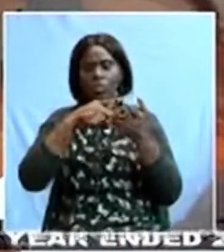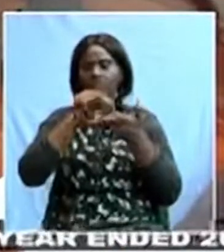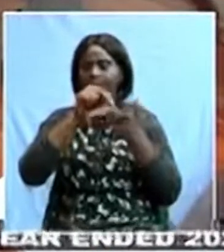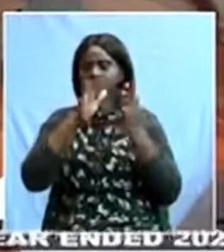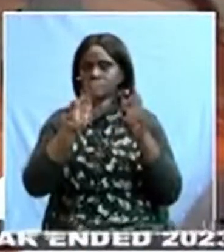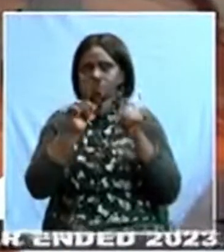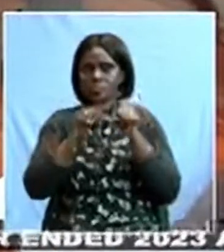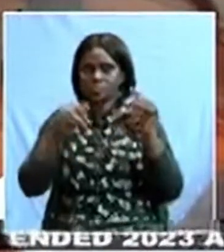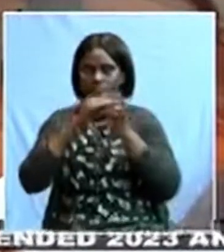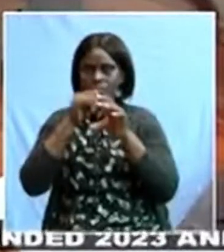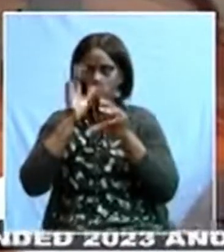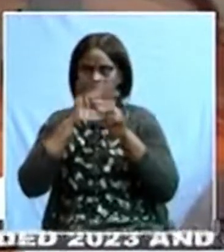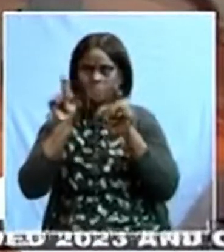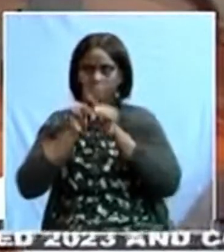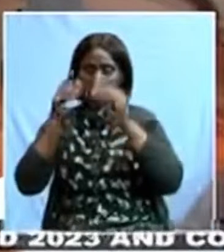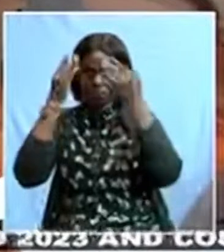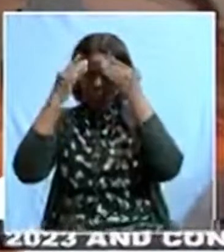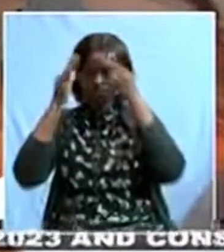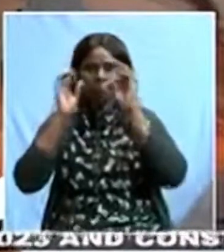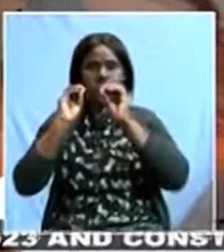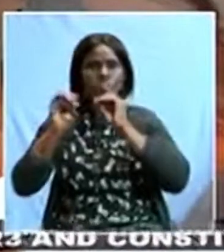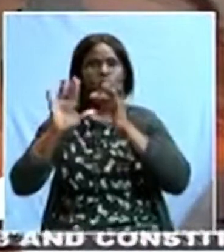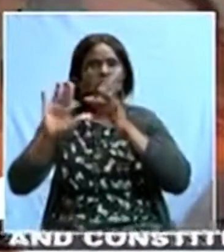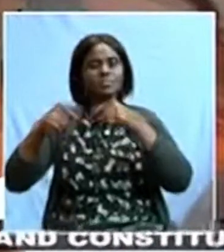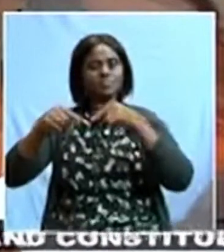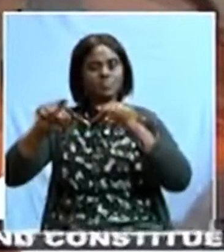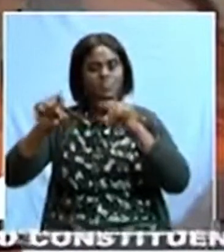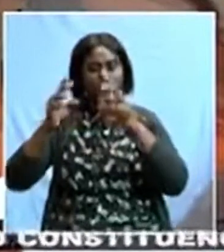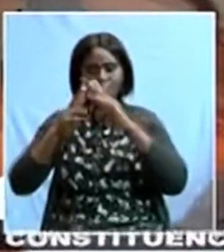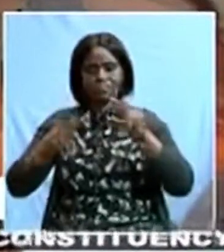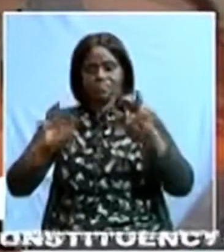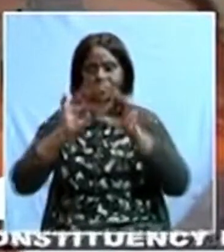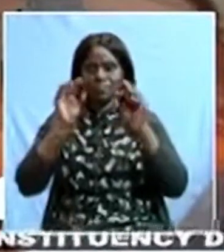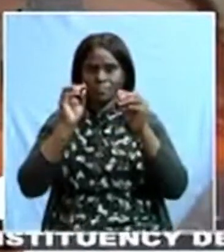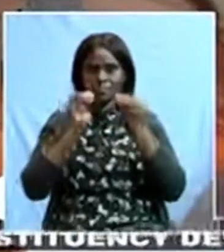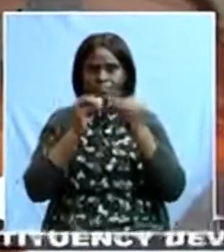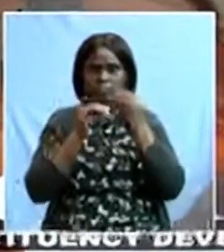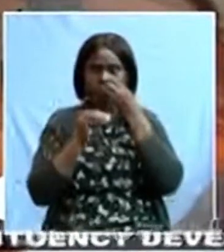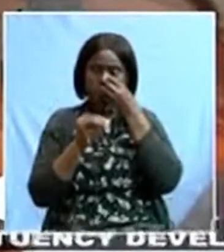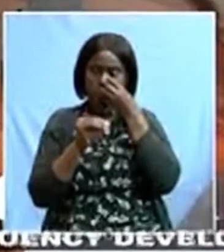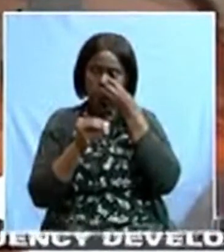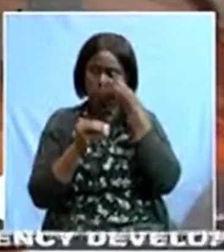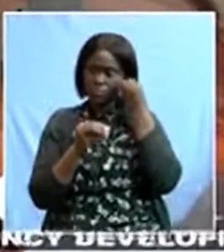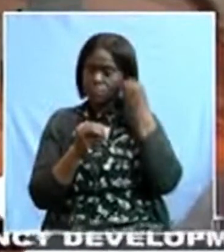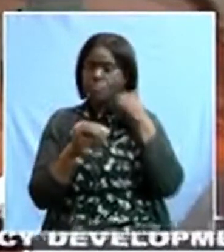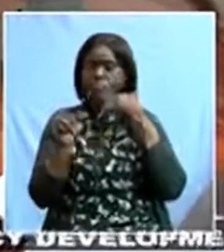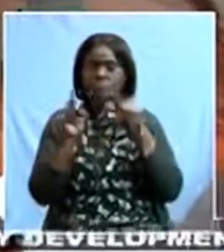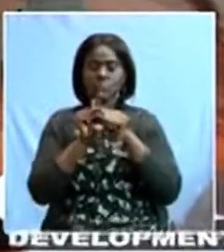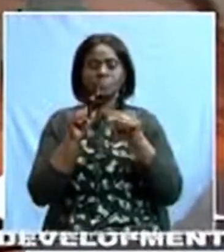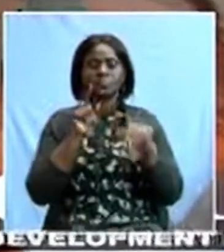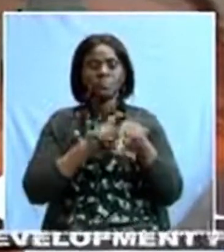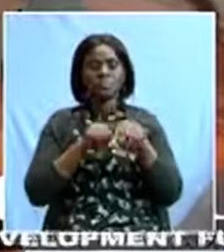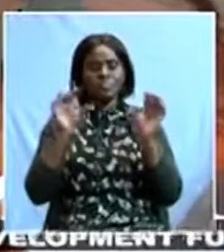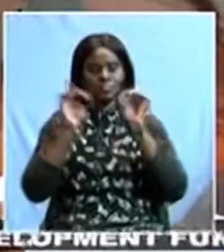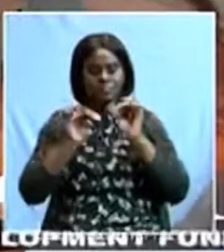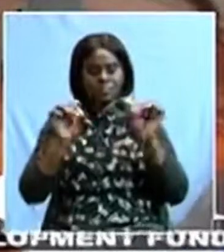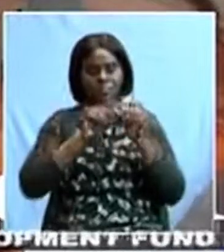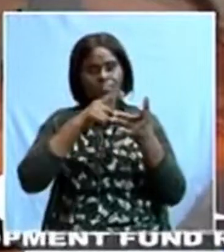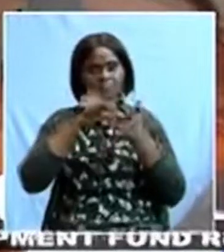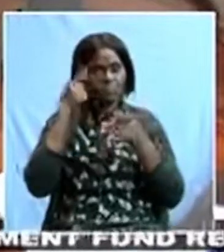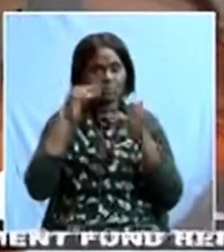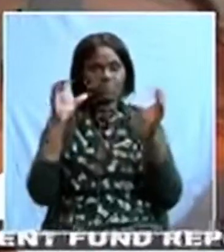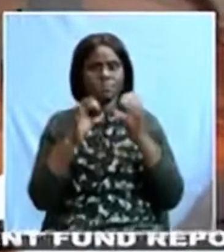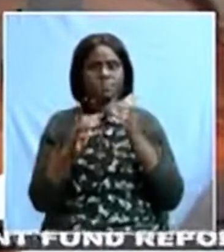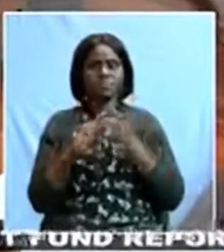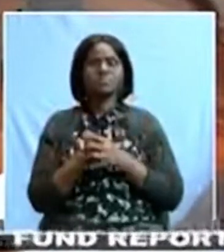have been engaged and sensitization is ongoing on the importance of paying rates and the consequences of non-payment to the